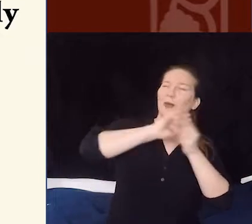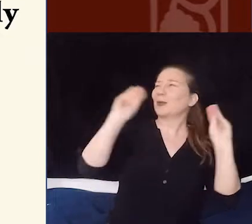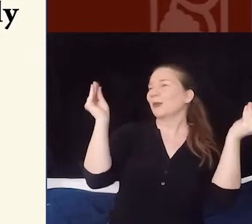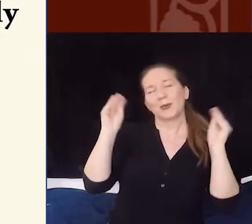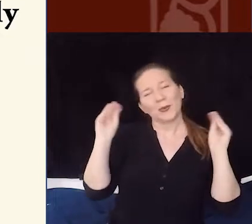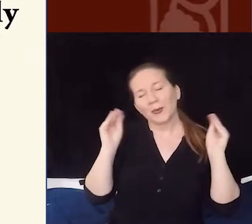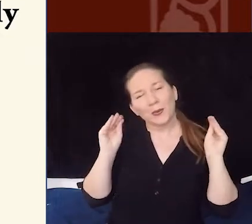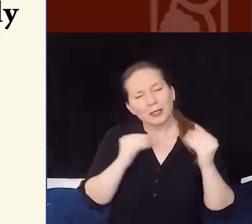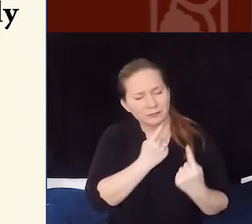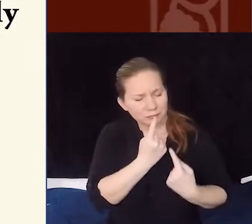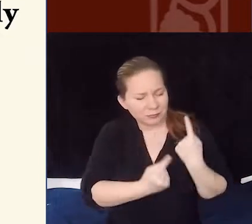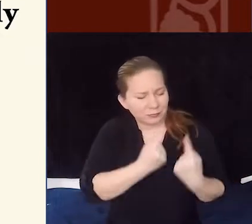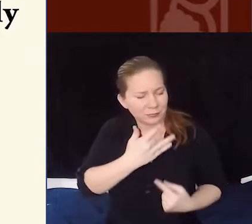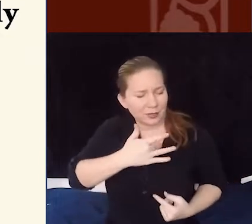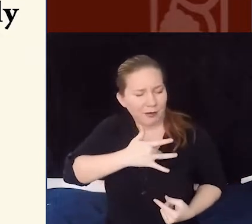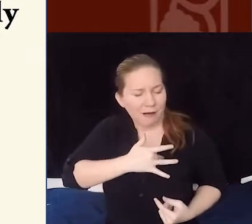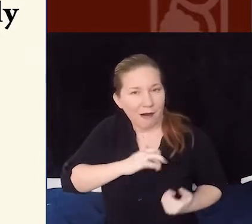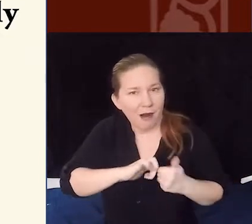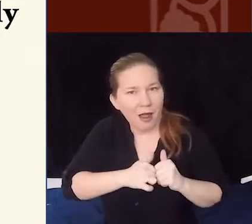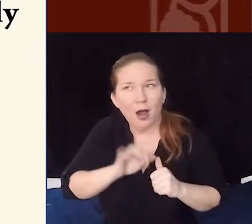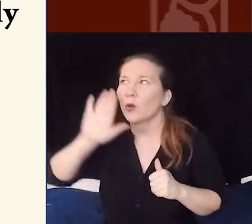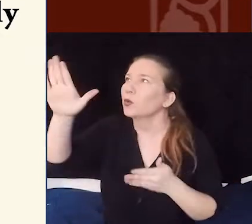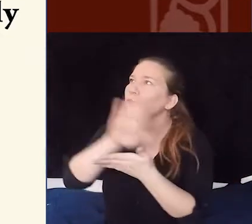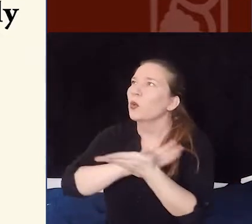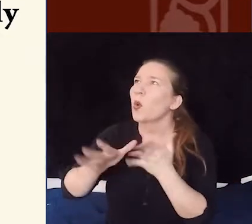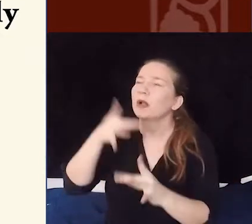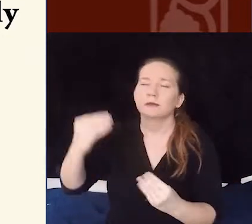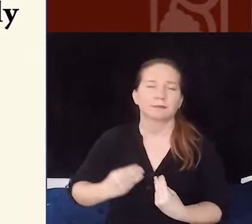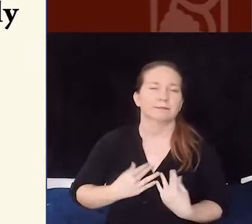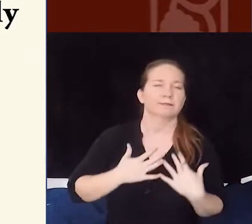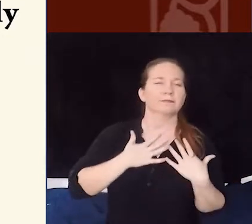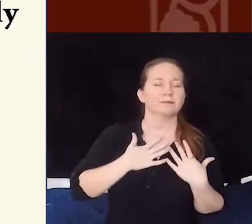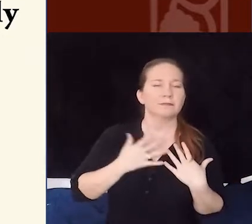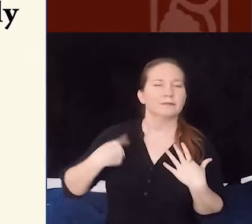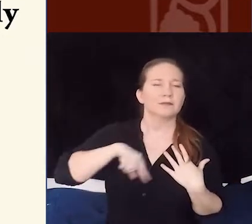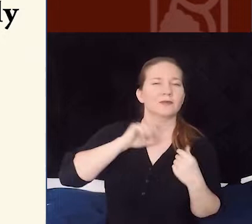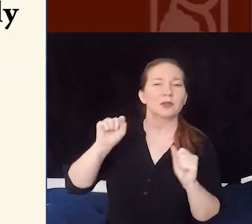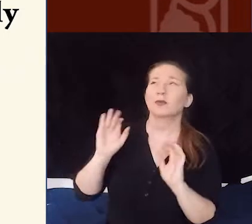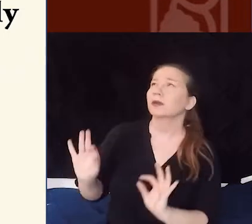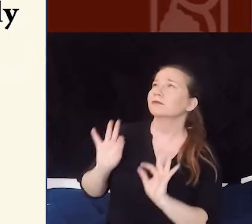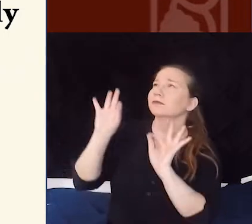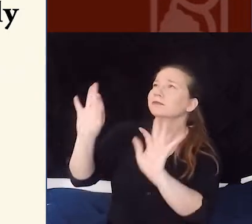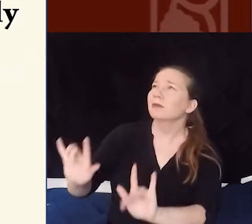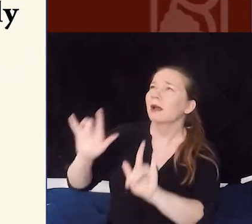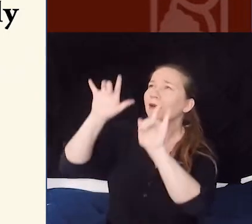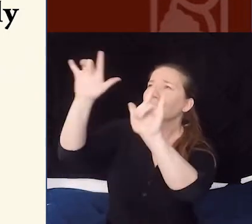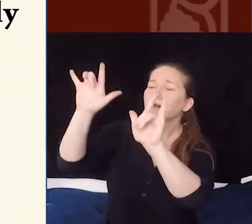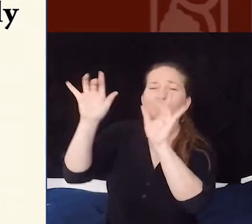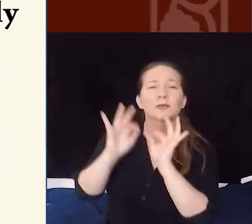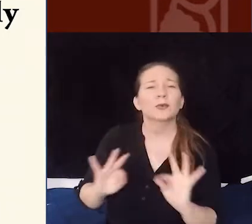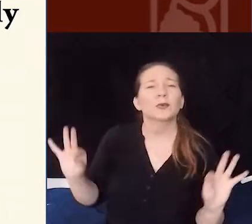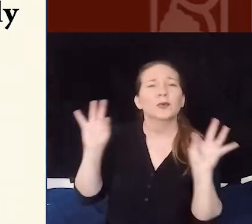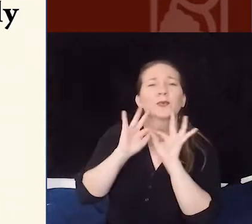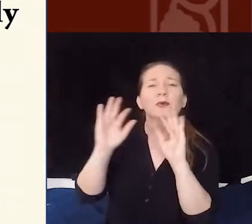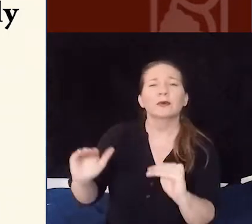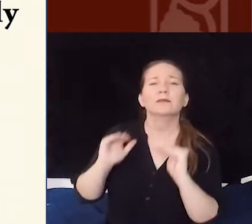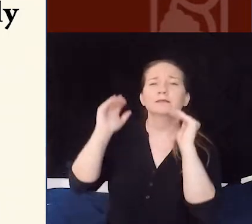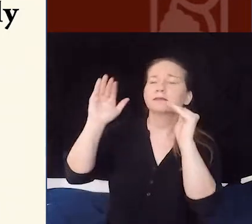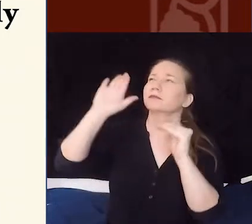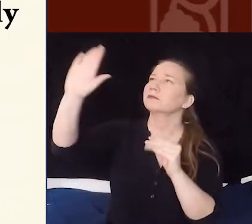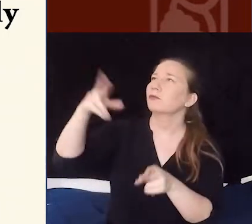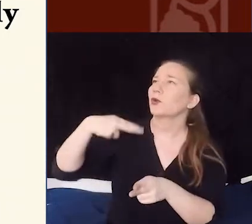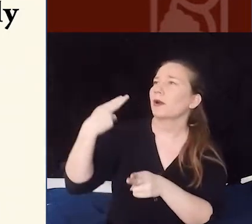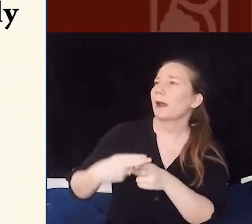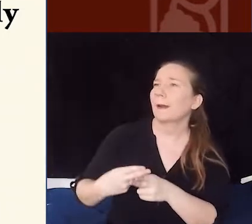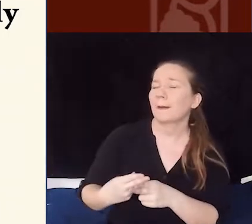our hearts by the inspiration of your Holy Spirit, that we may perfectly love you and worthily magnify